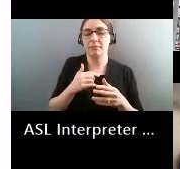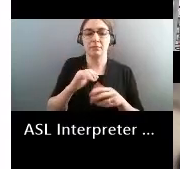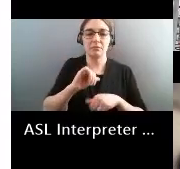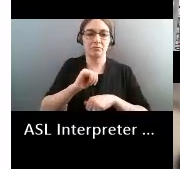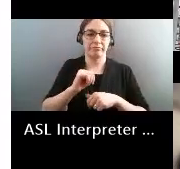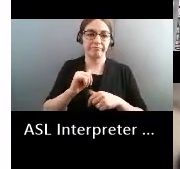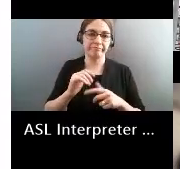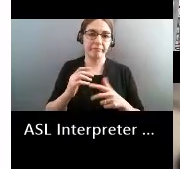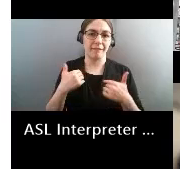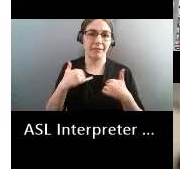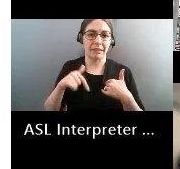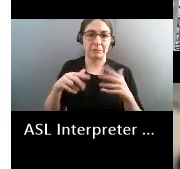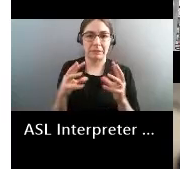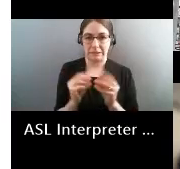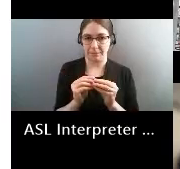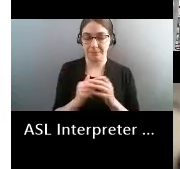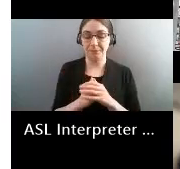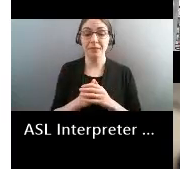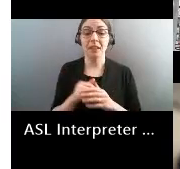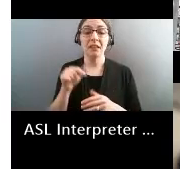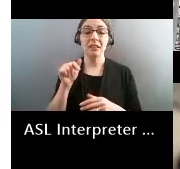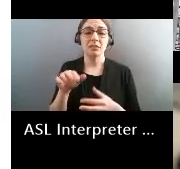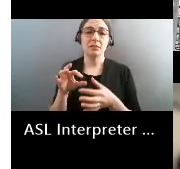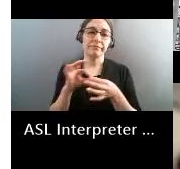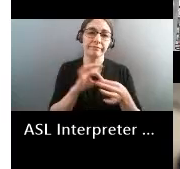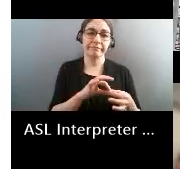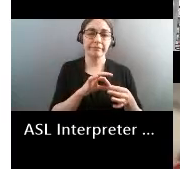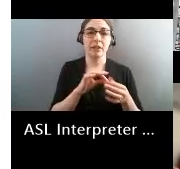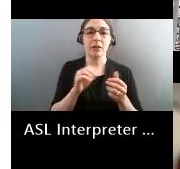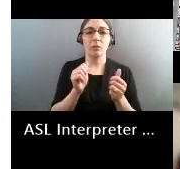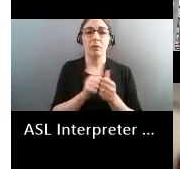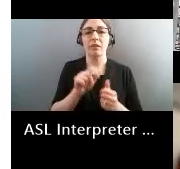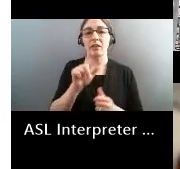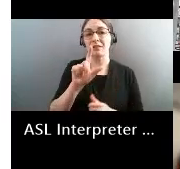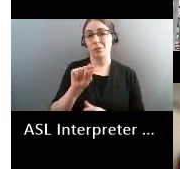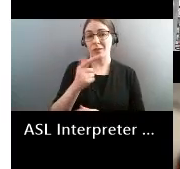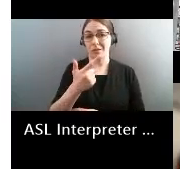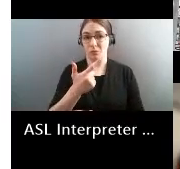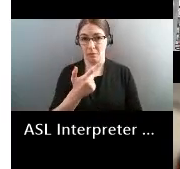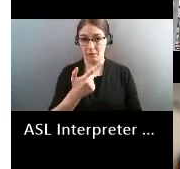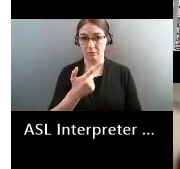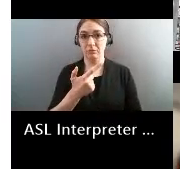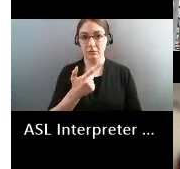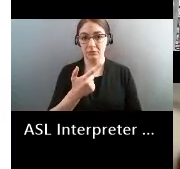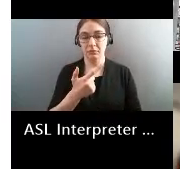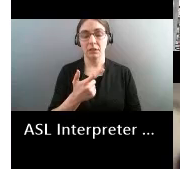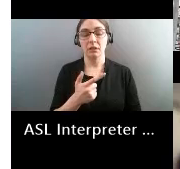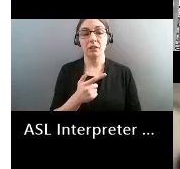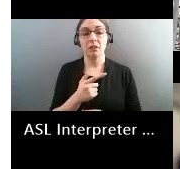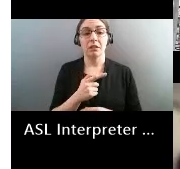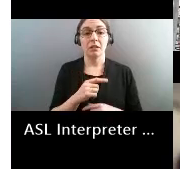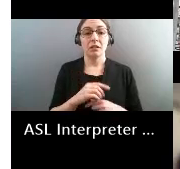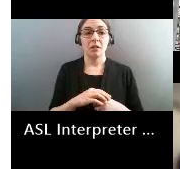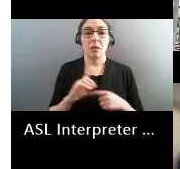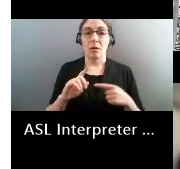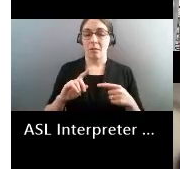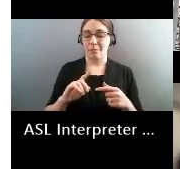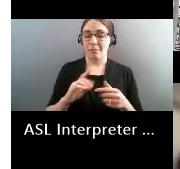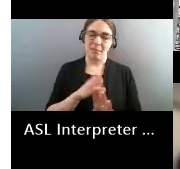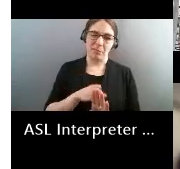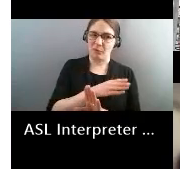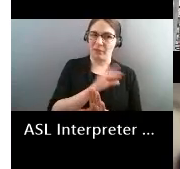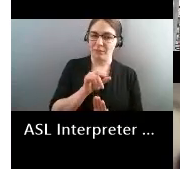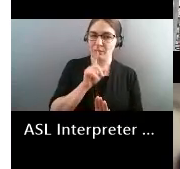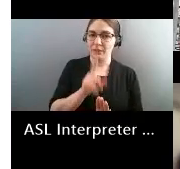goes back into 2021 when I first, even before that, when I